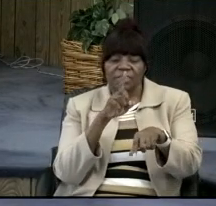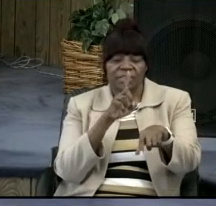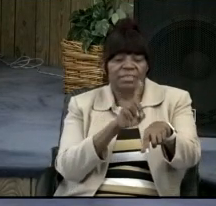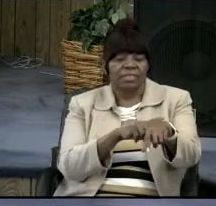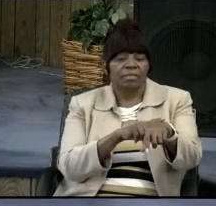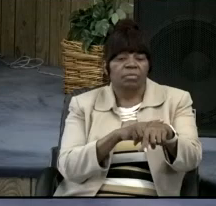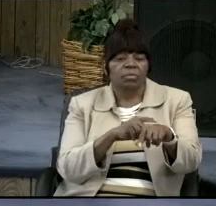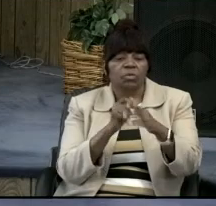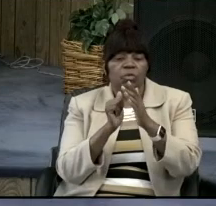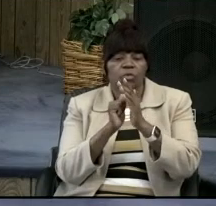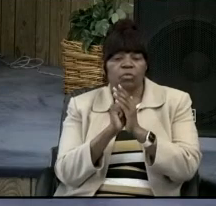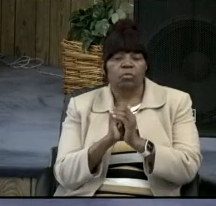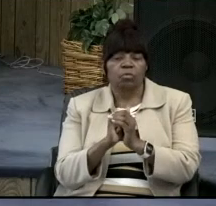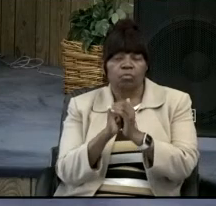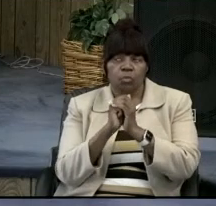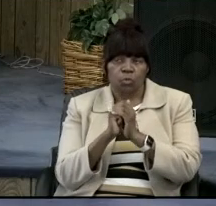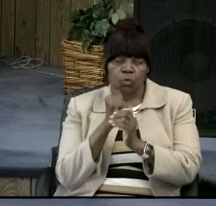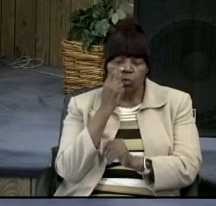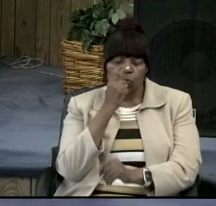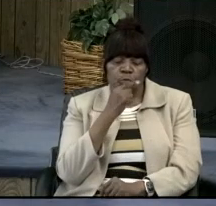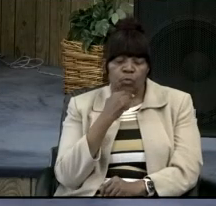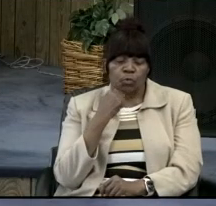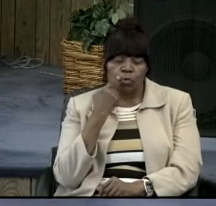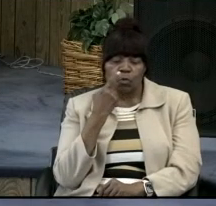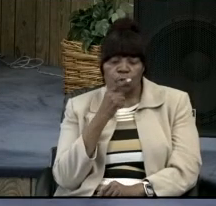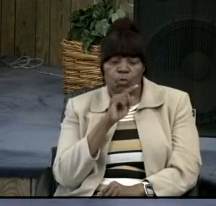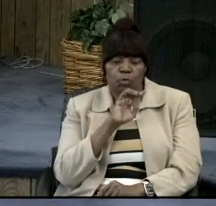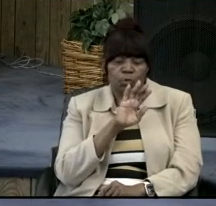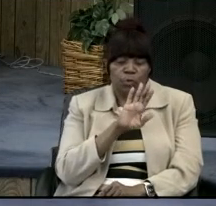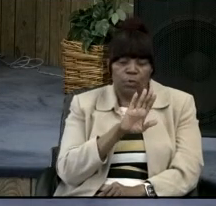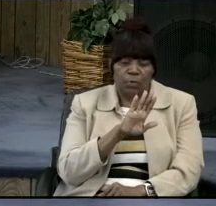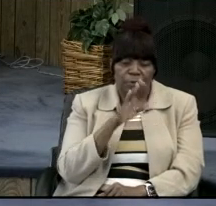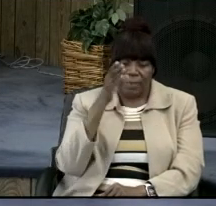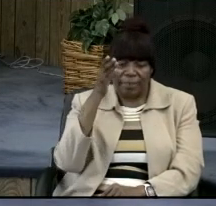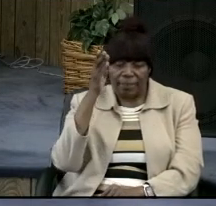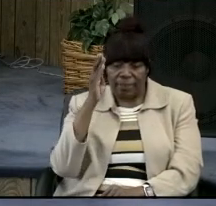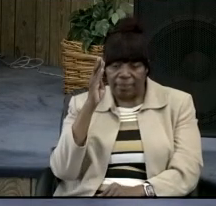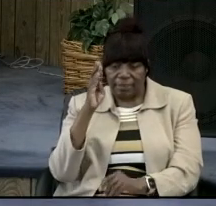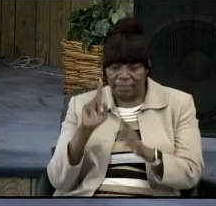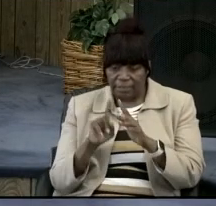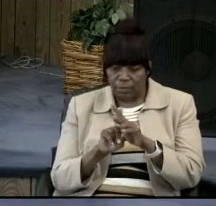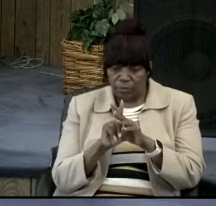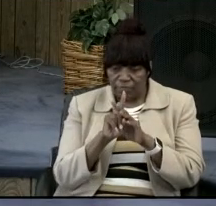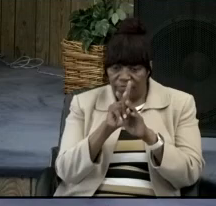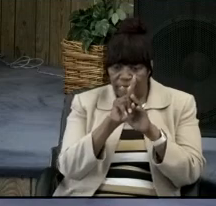to worship, who your God is revealed.